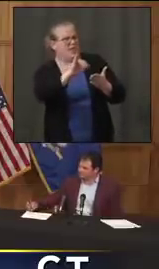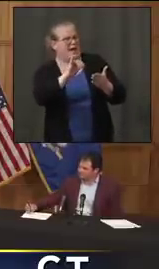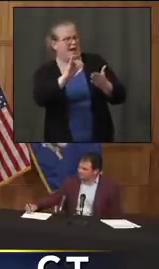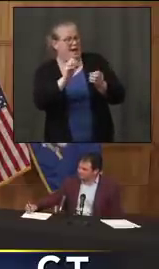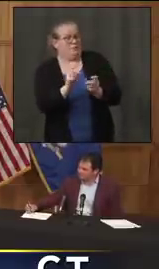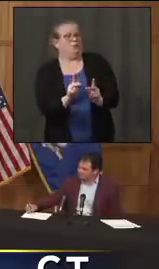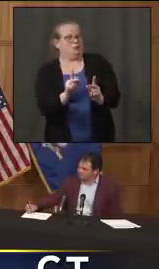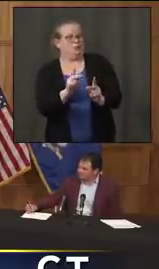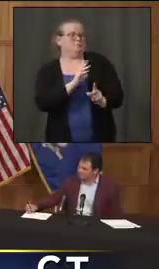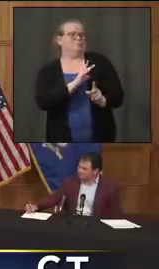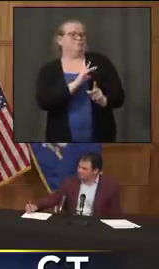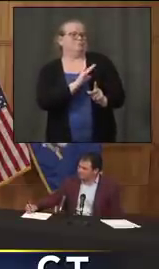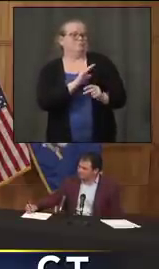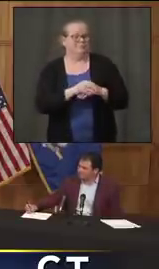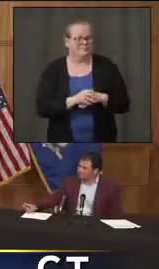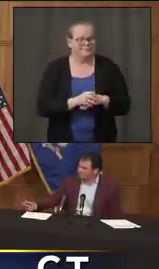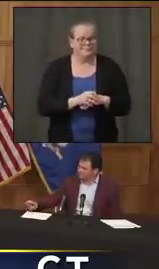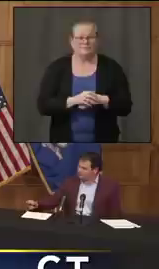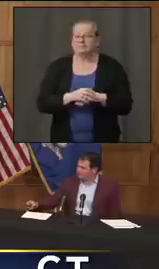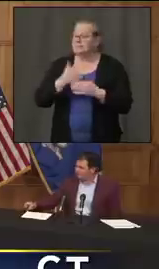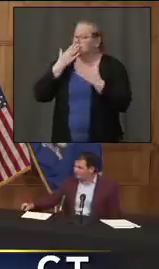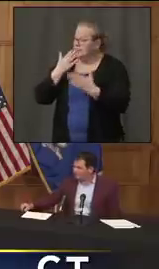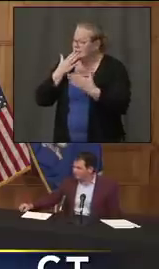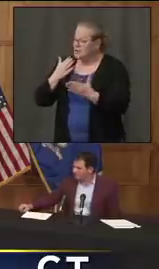We'll start with News 8.